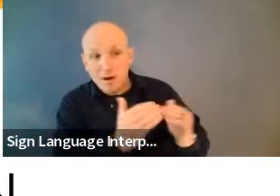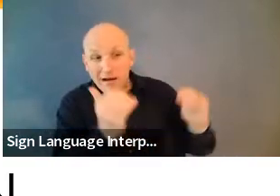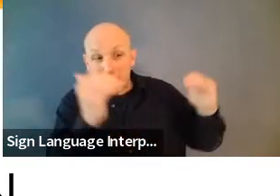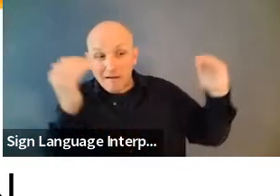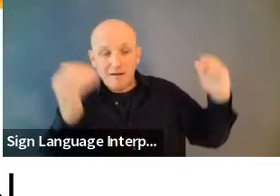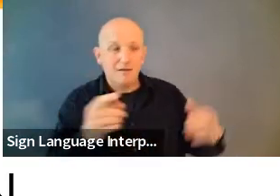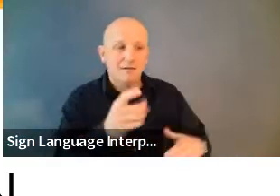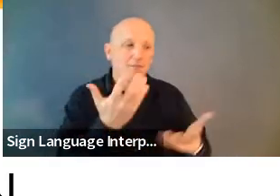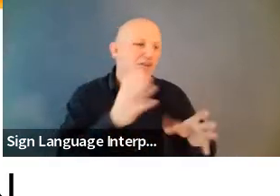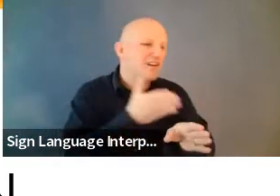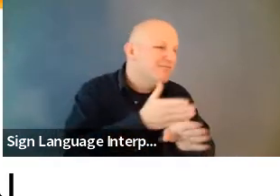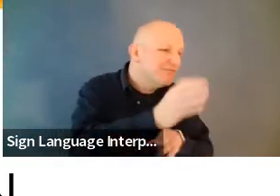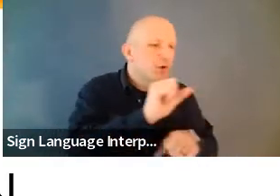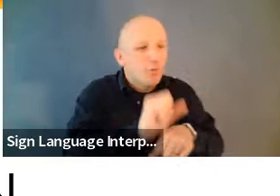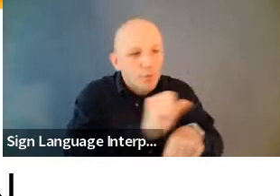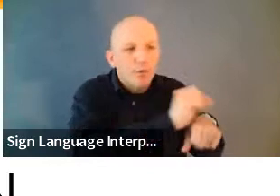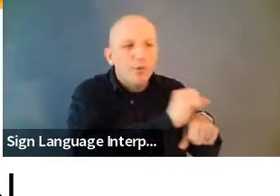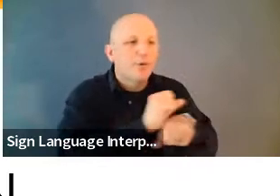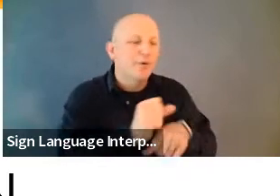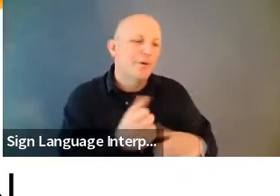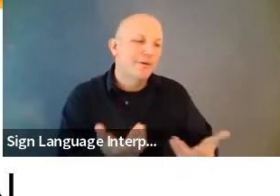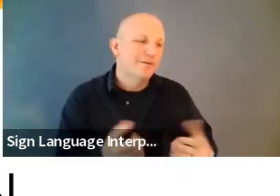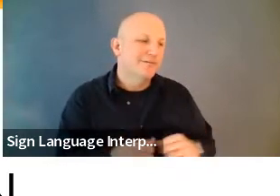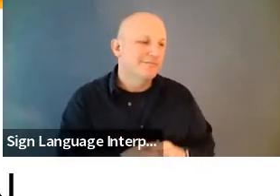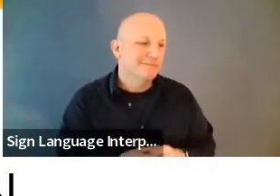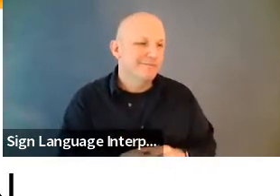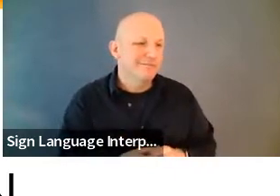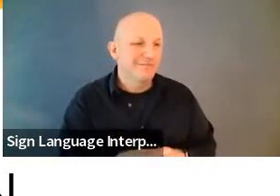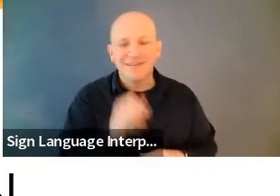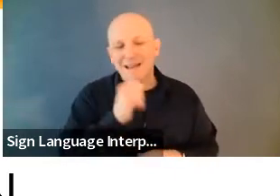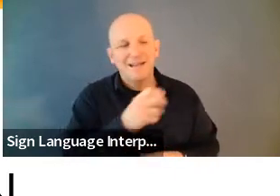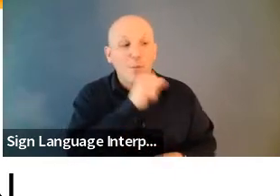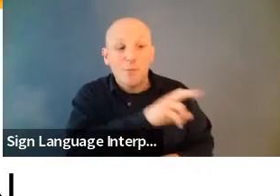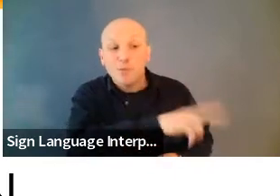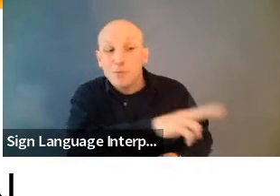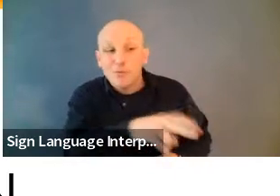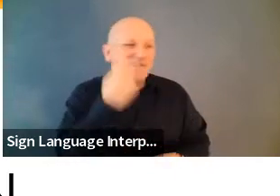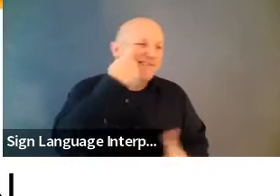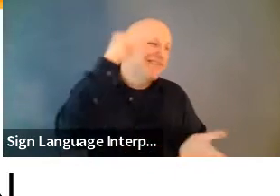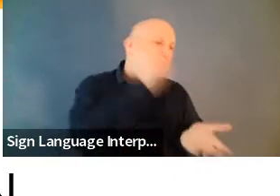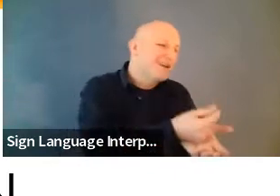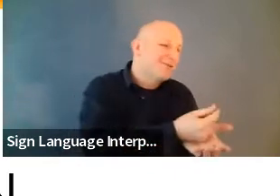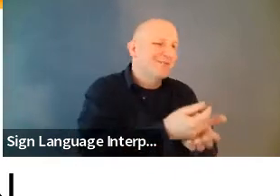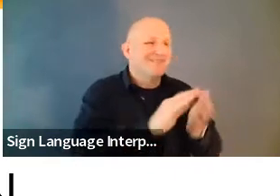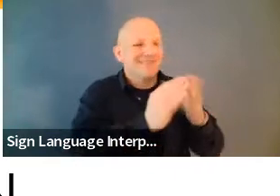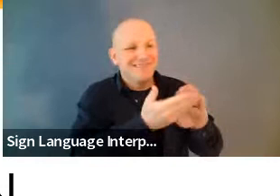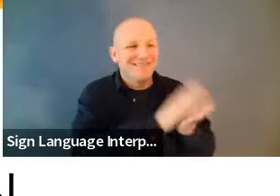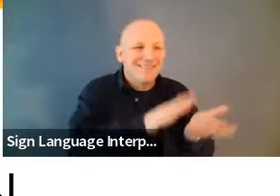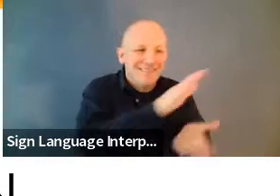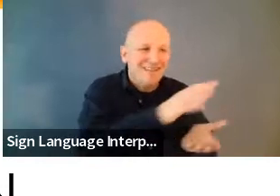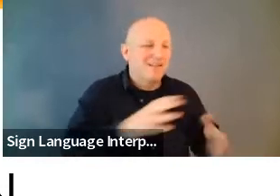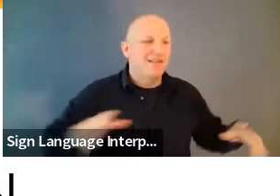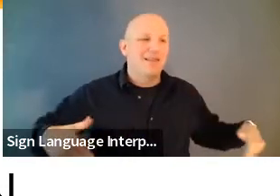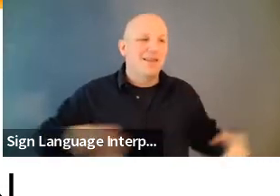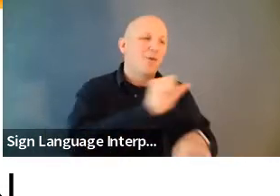writing experience, has, not usually a 22-year-old who just graduated from city and has not yet worked,